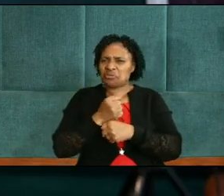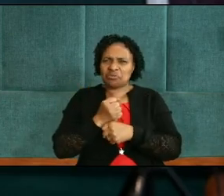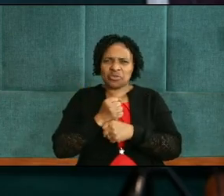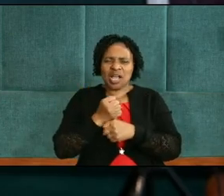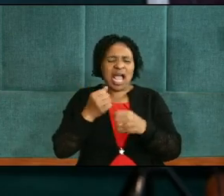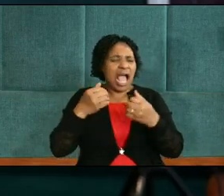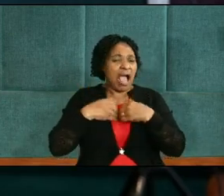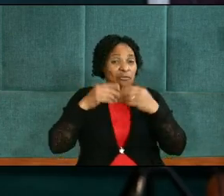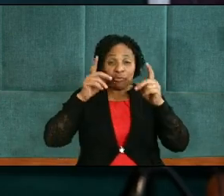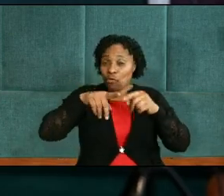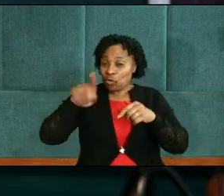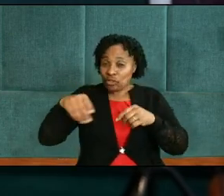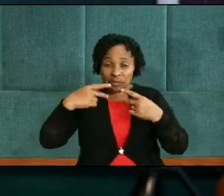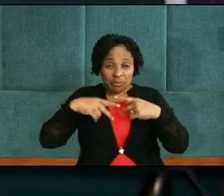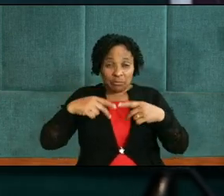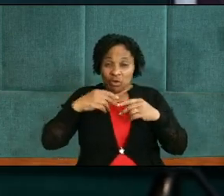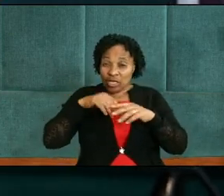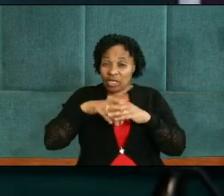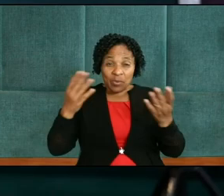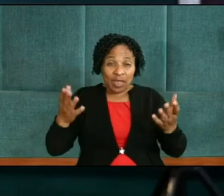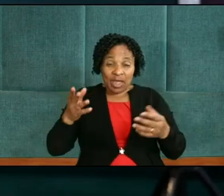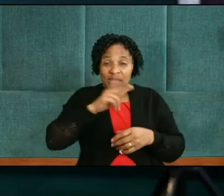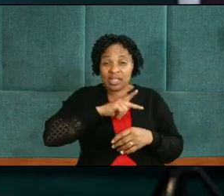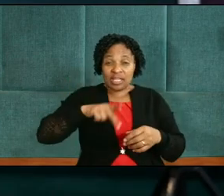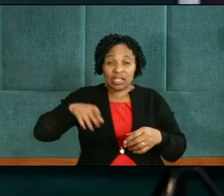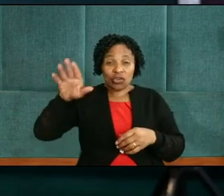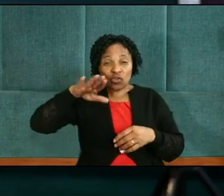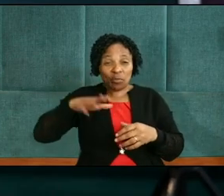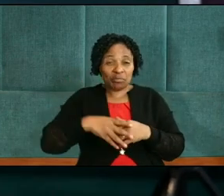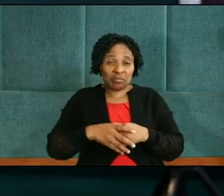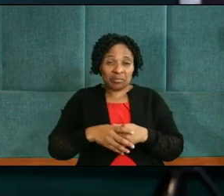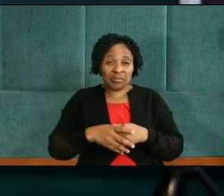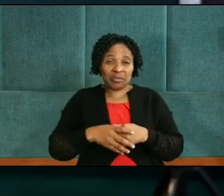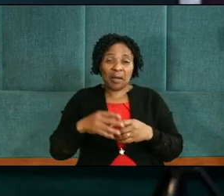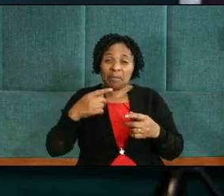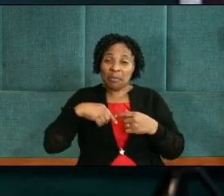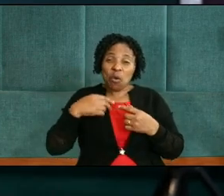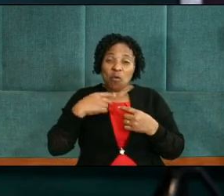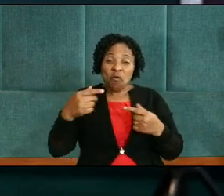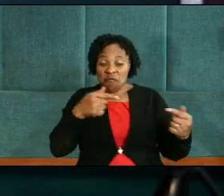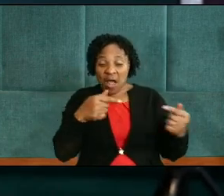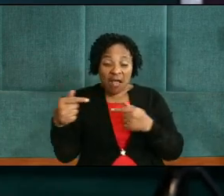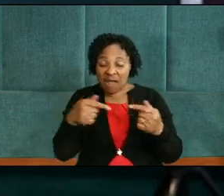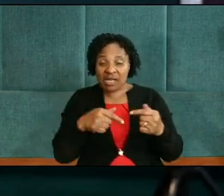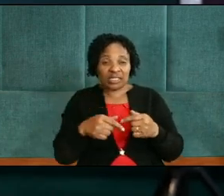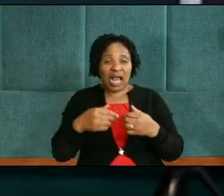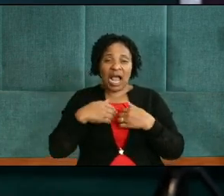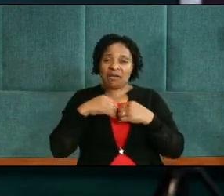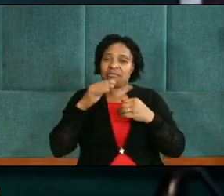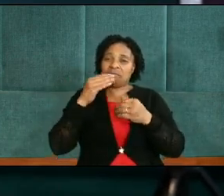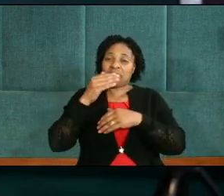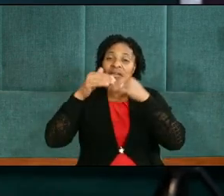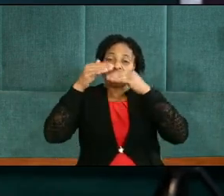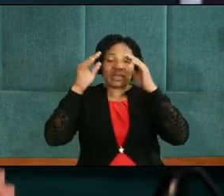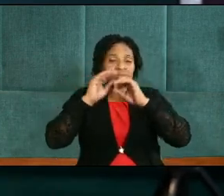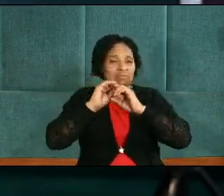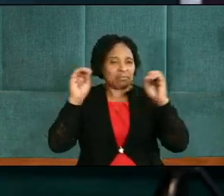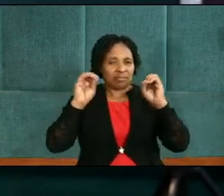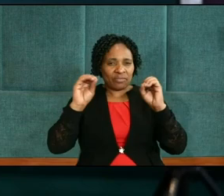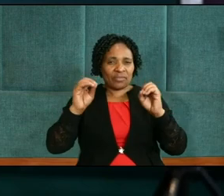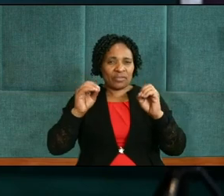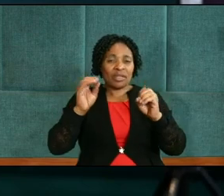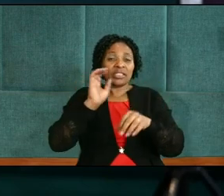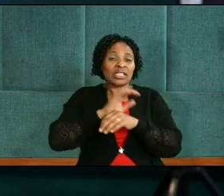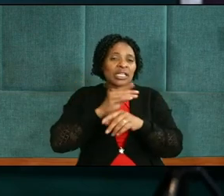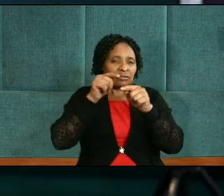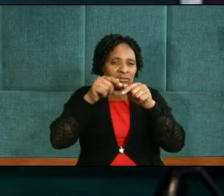We can't have those people in the kingdom because there'll be fight up there. No. Beep, beep. Is the church with me? Is the church with me?